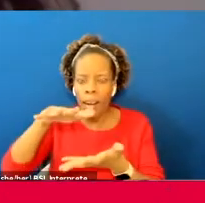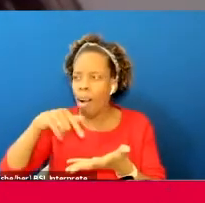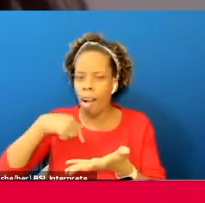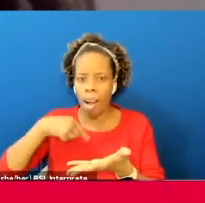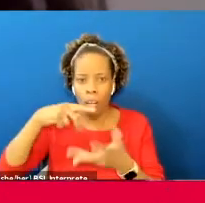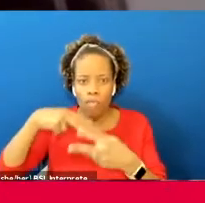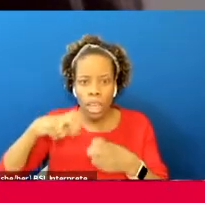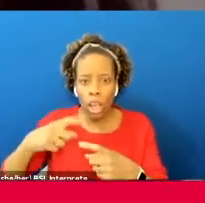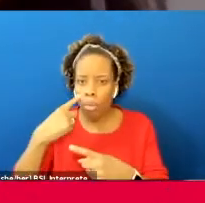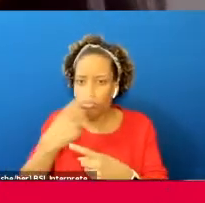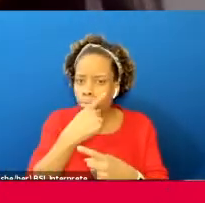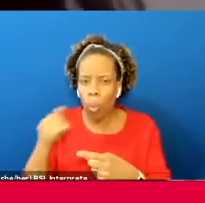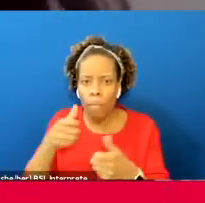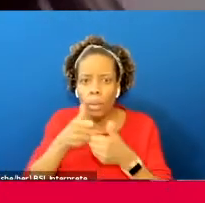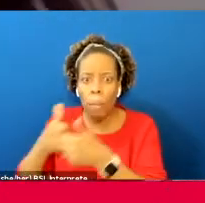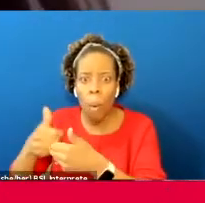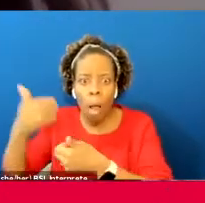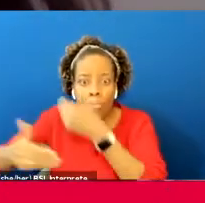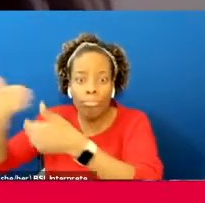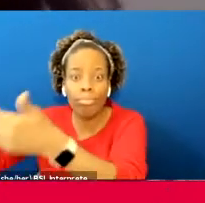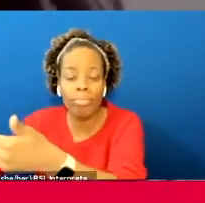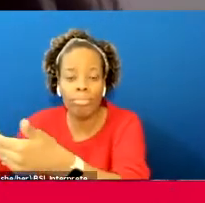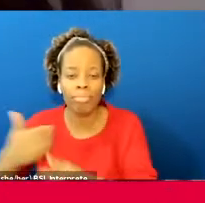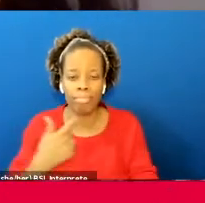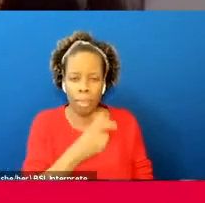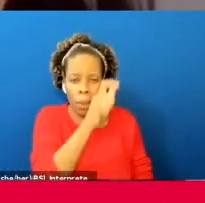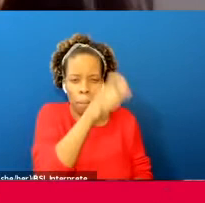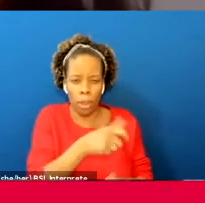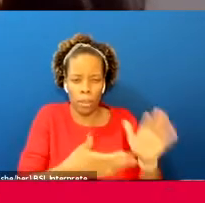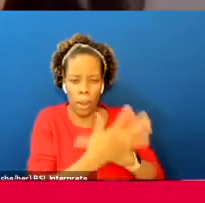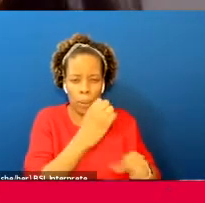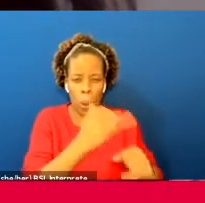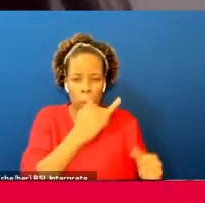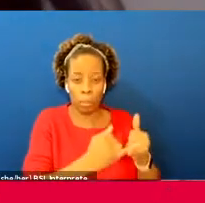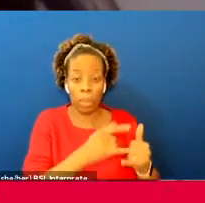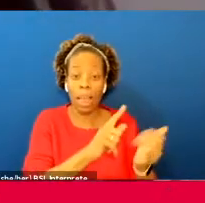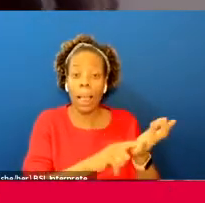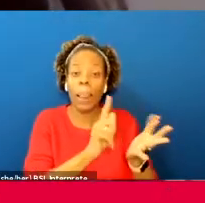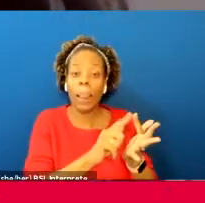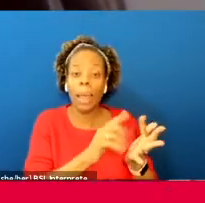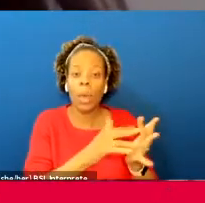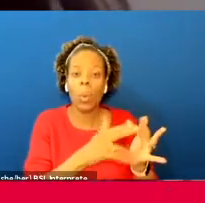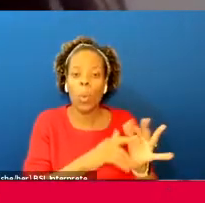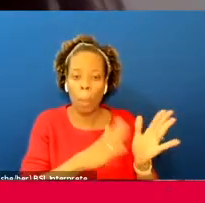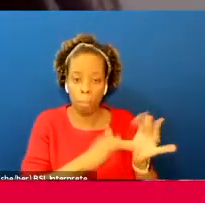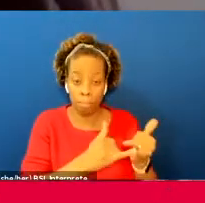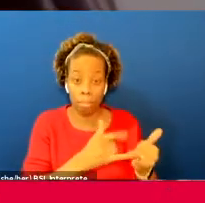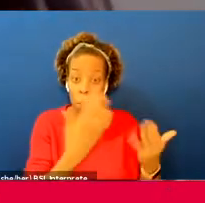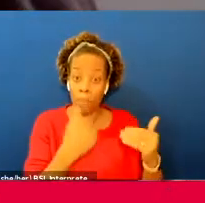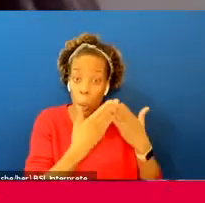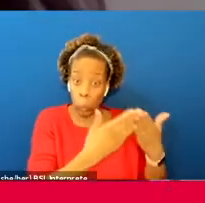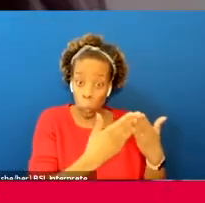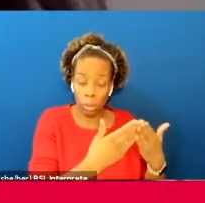for example, there is one alumni, his name is Lee Williams, and he used to be a student at Goldsmiths, but he has now gone on to be the